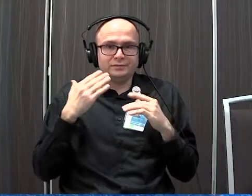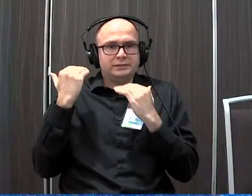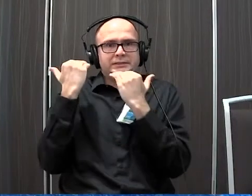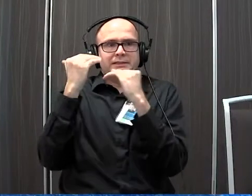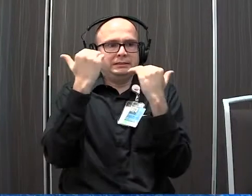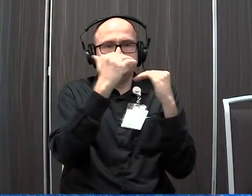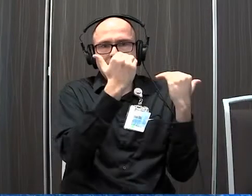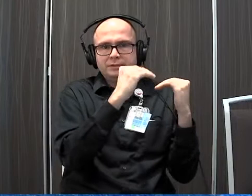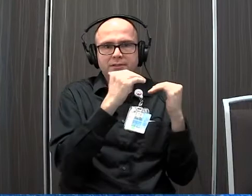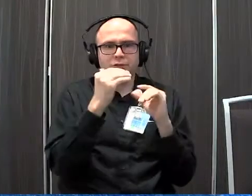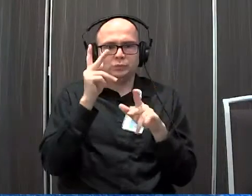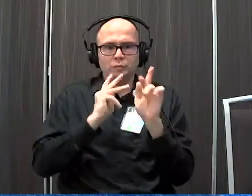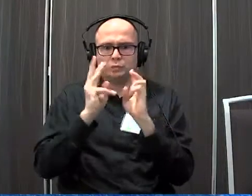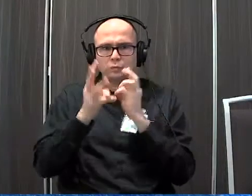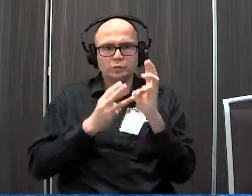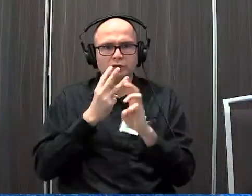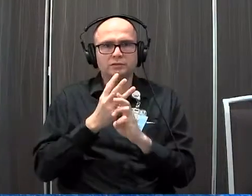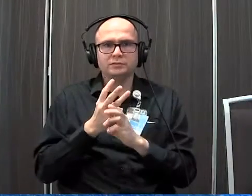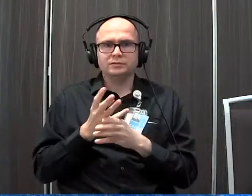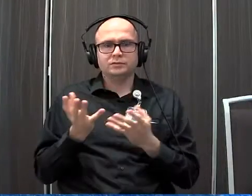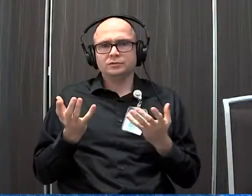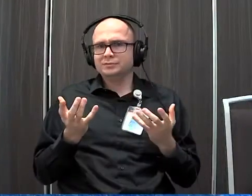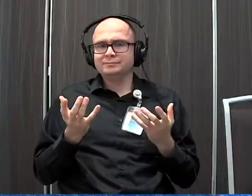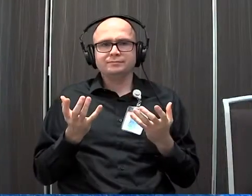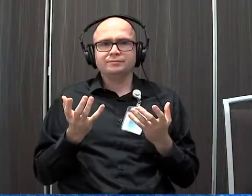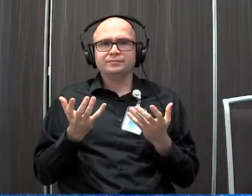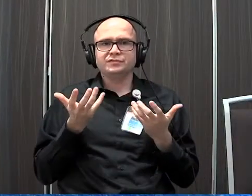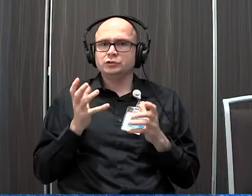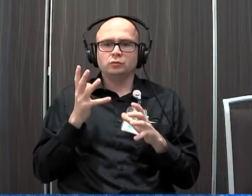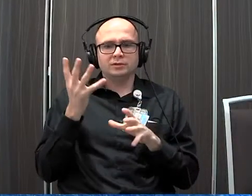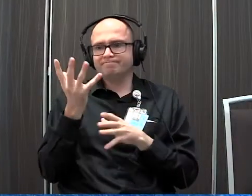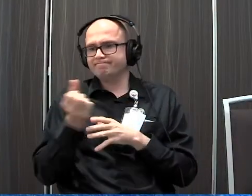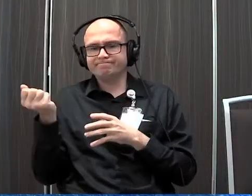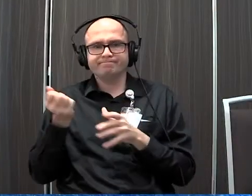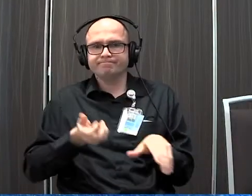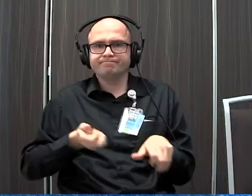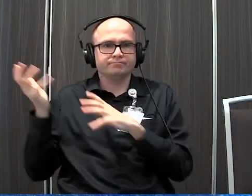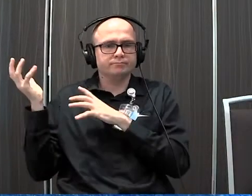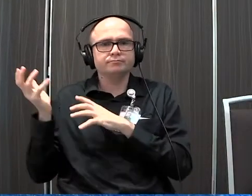world. So the last thing that we want to do is take that away.